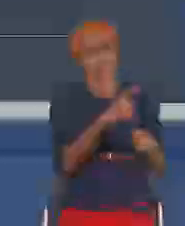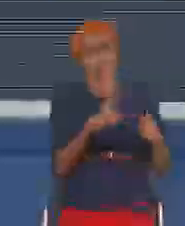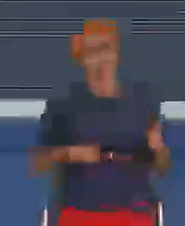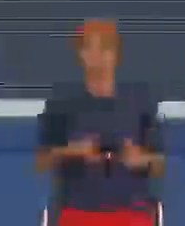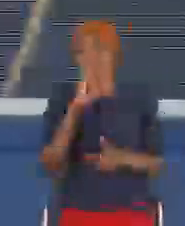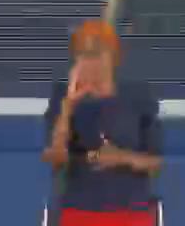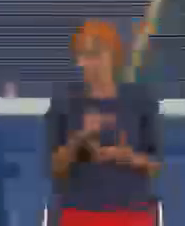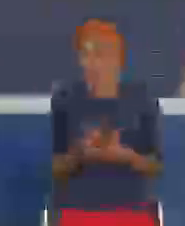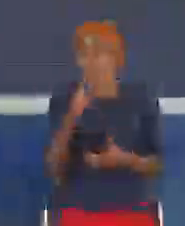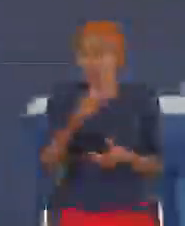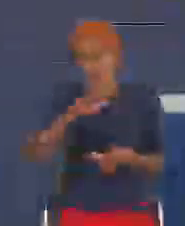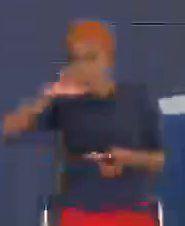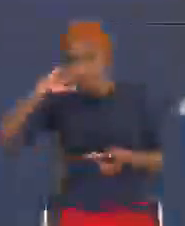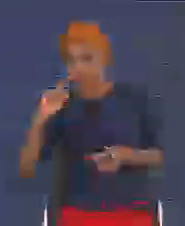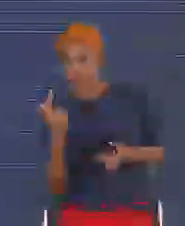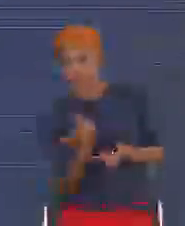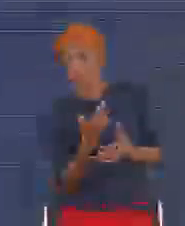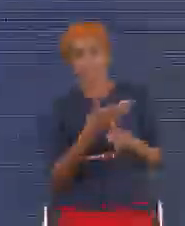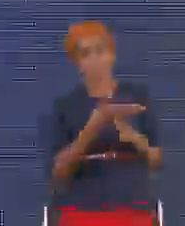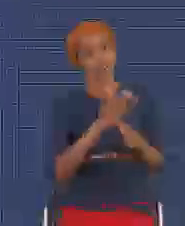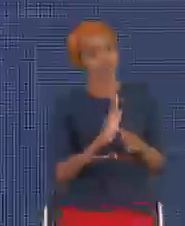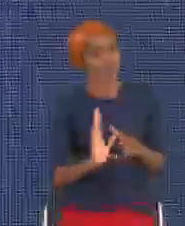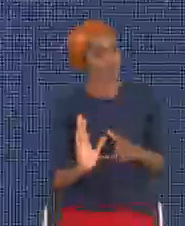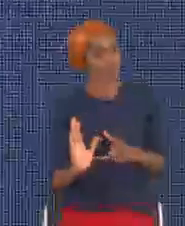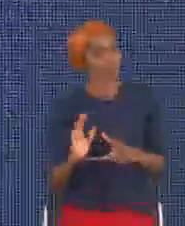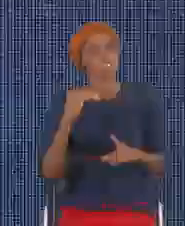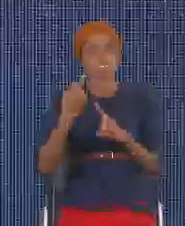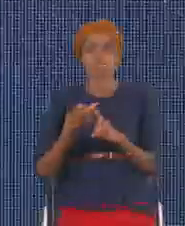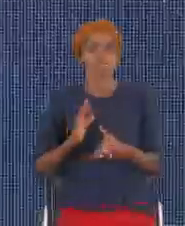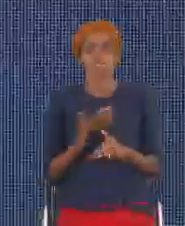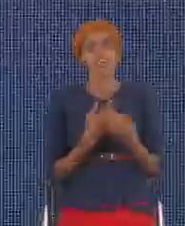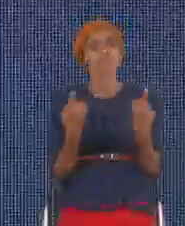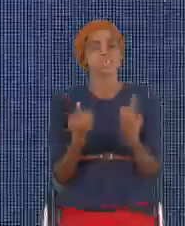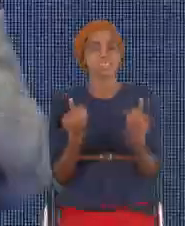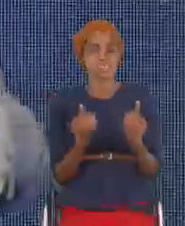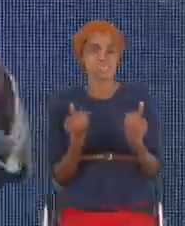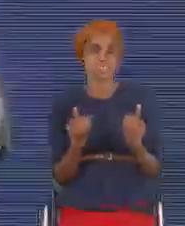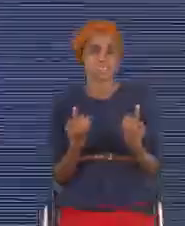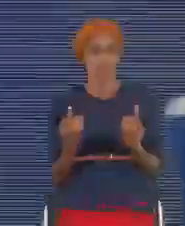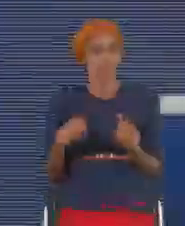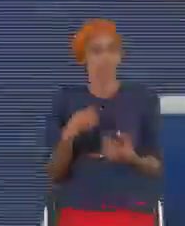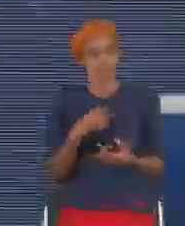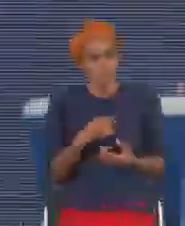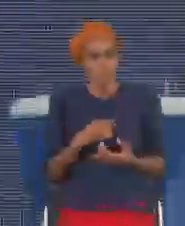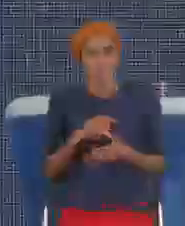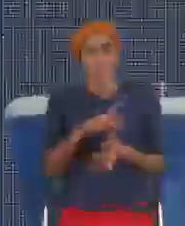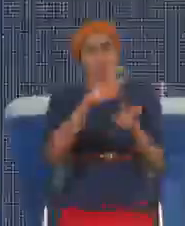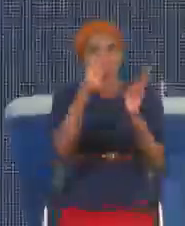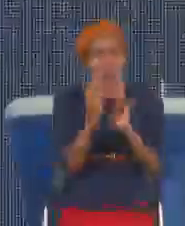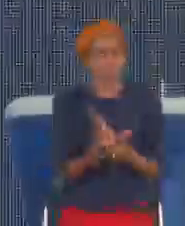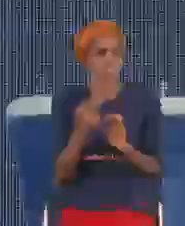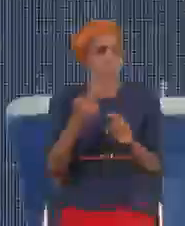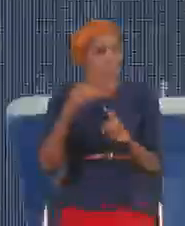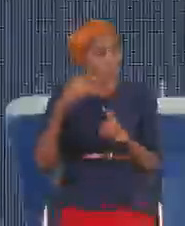that we turn away from our sins. We repent of